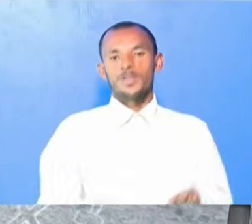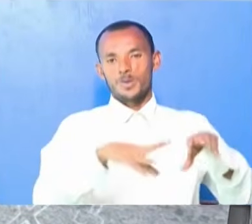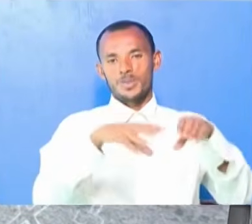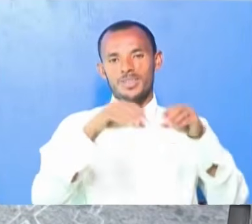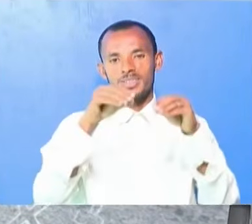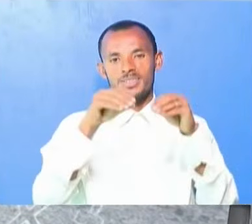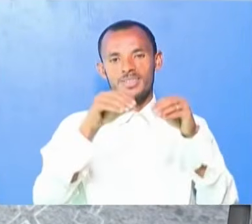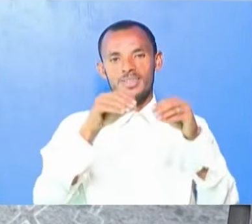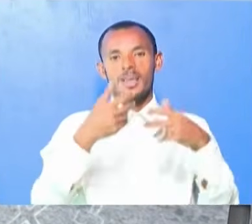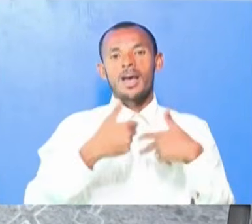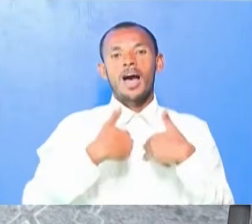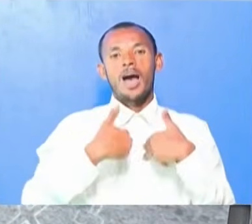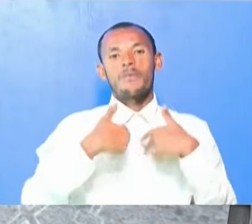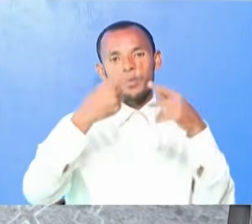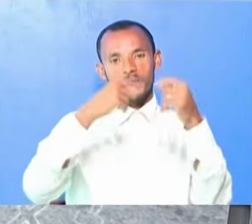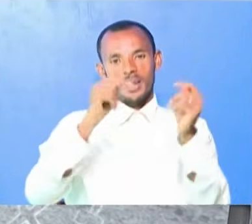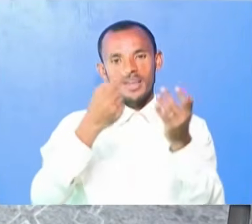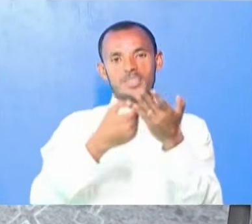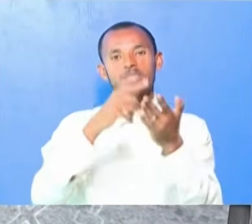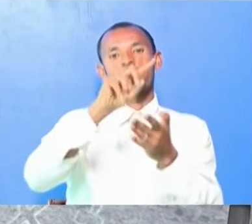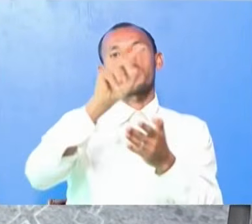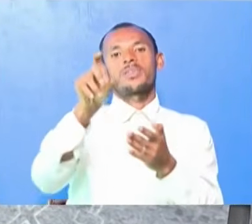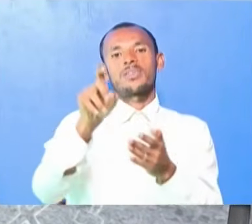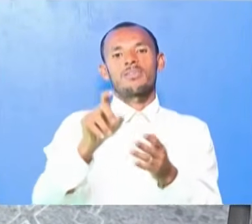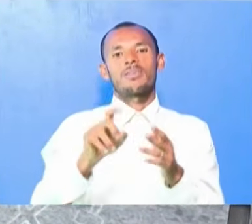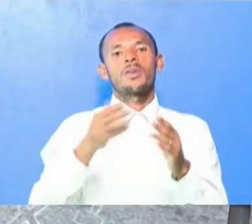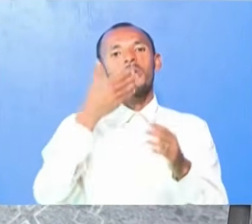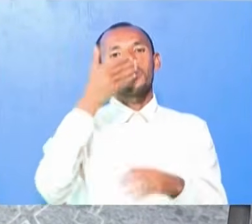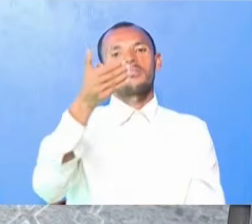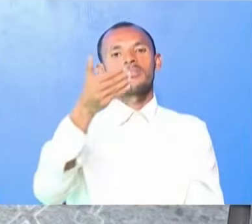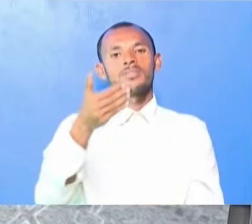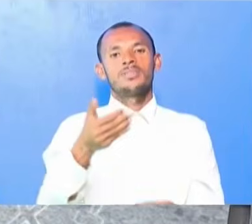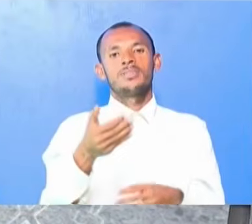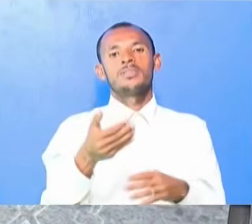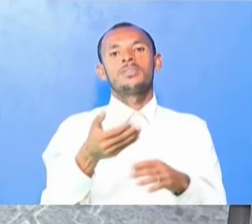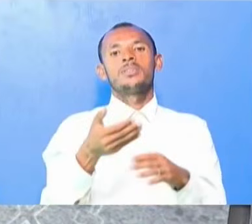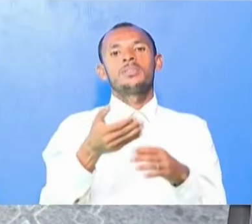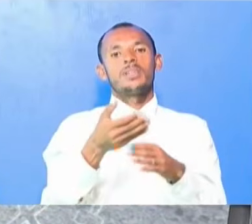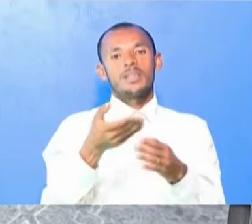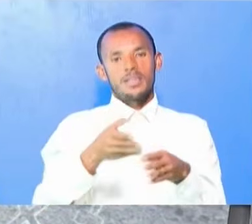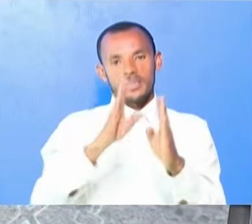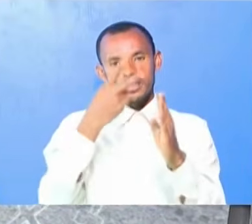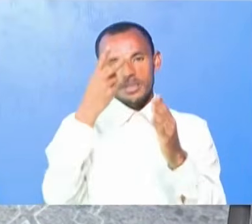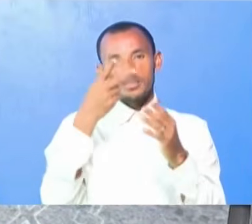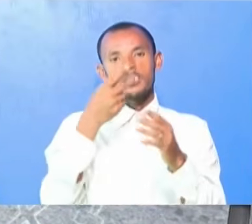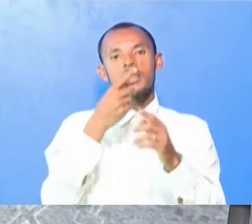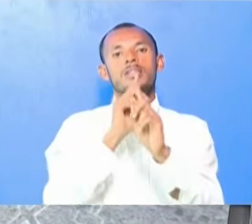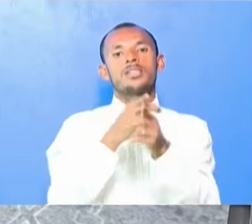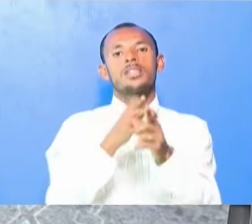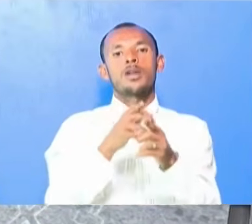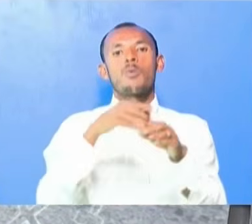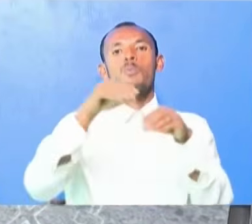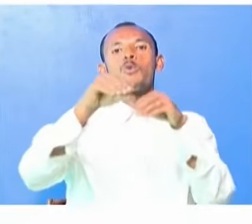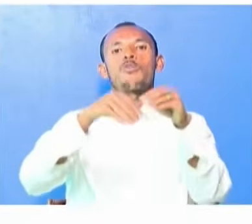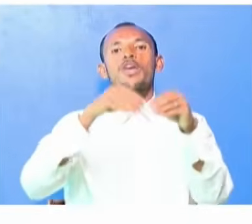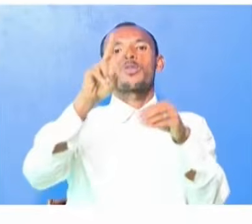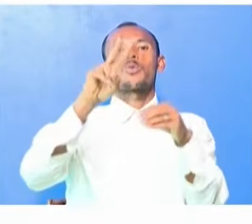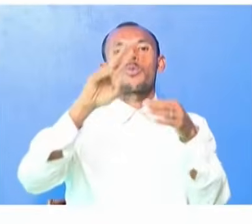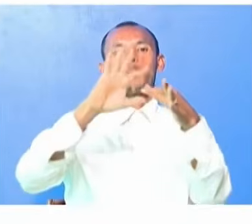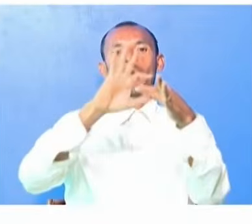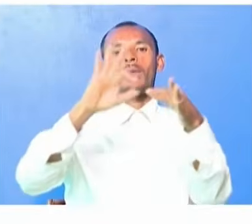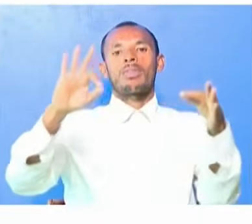Students, have you tried the question? Good. Let's see the answer. Moving 2 meters